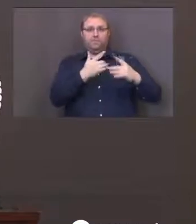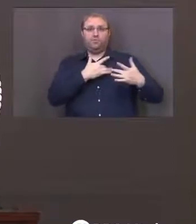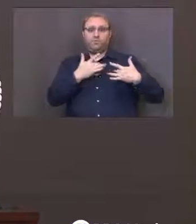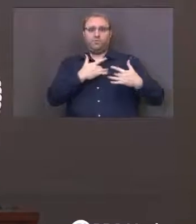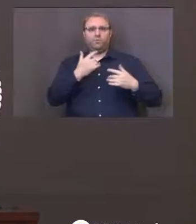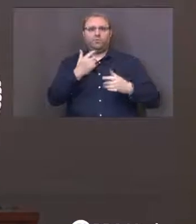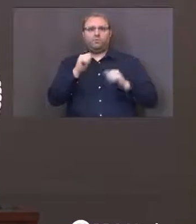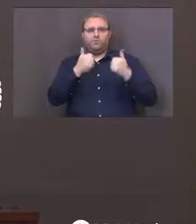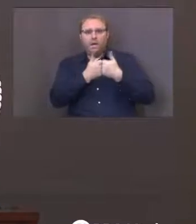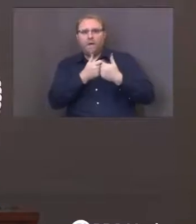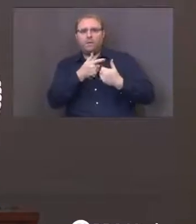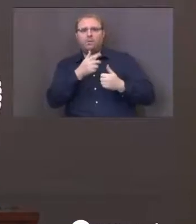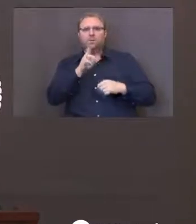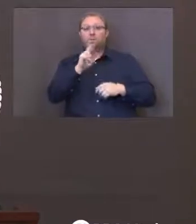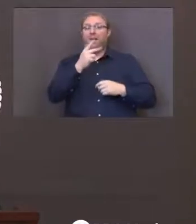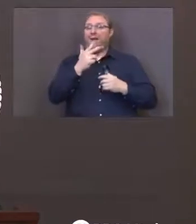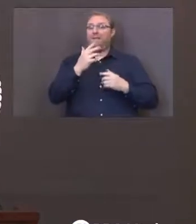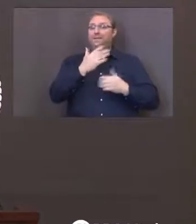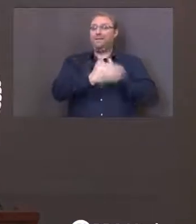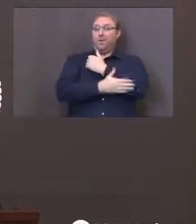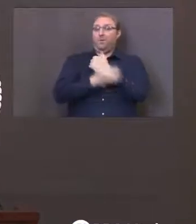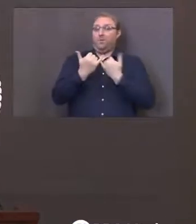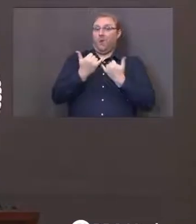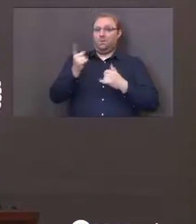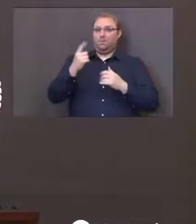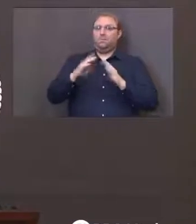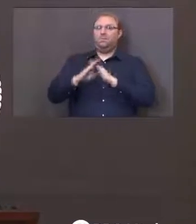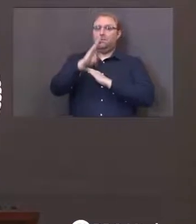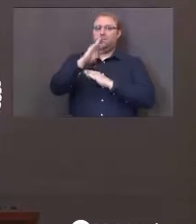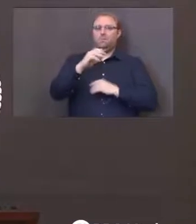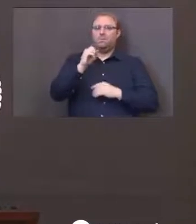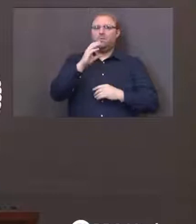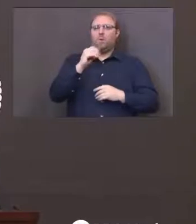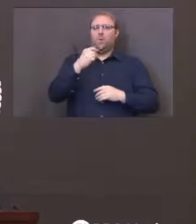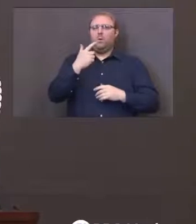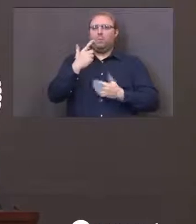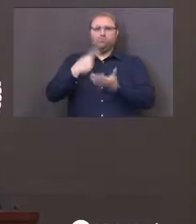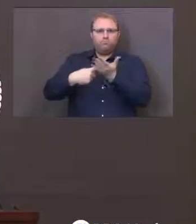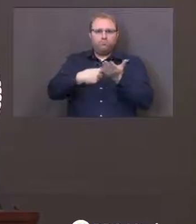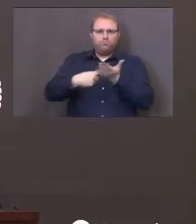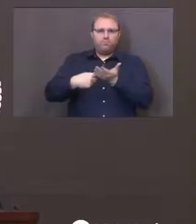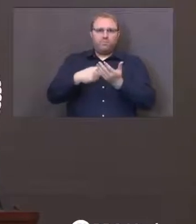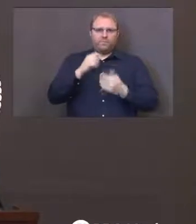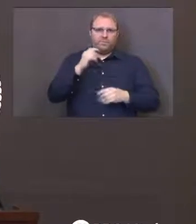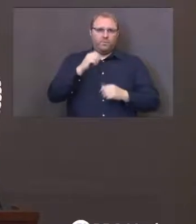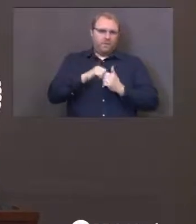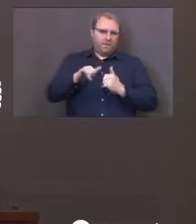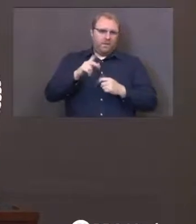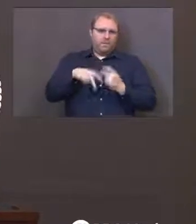Utah County really now leading the state when it comes to the infection rate. That's something that we're